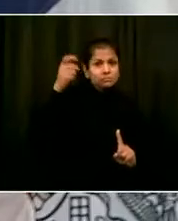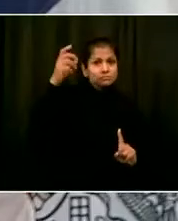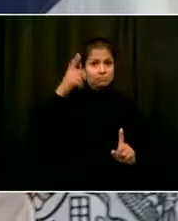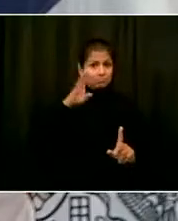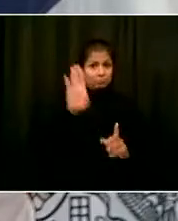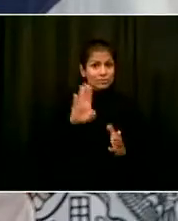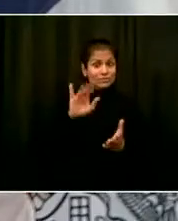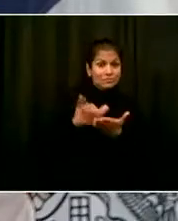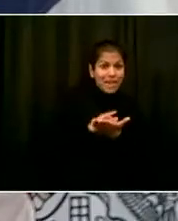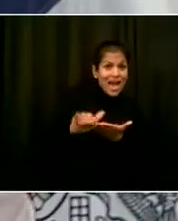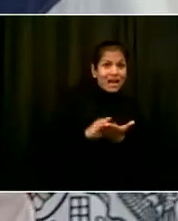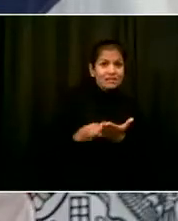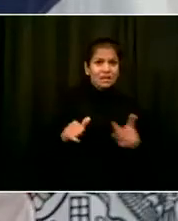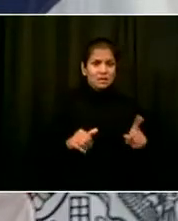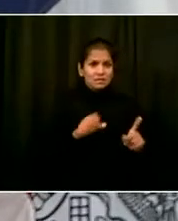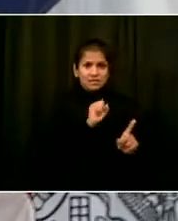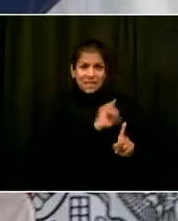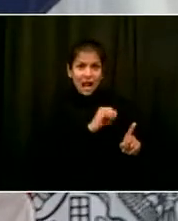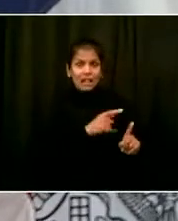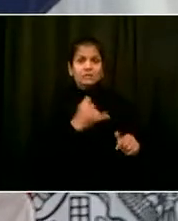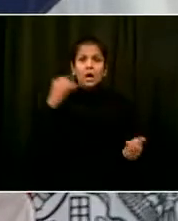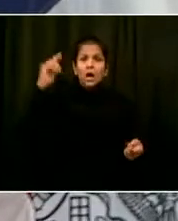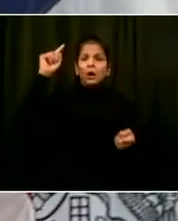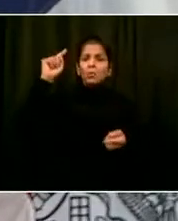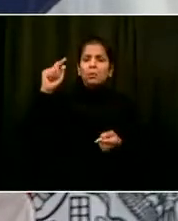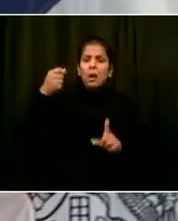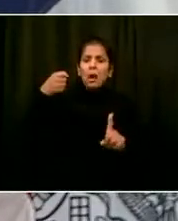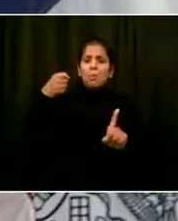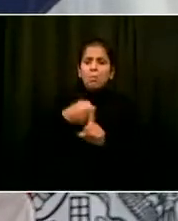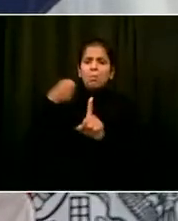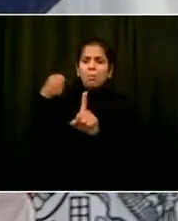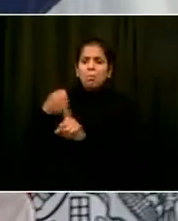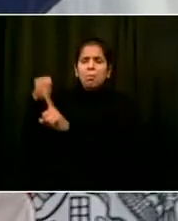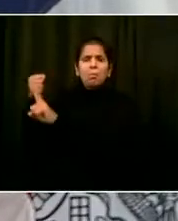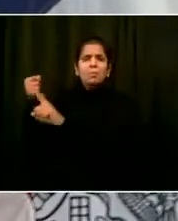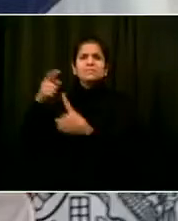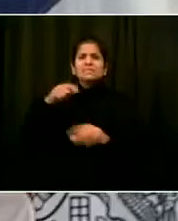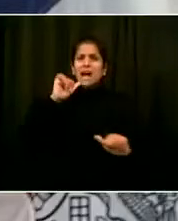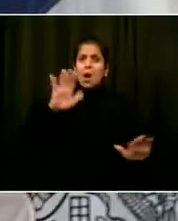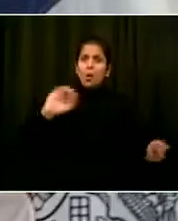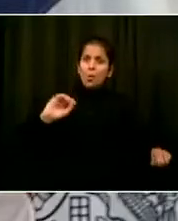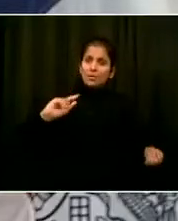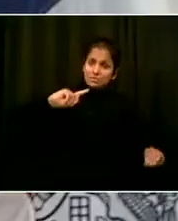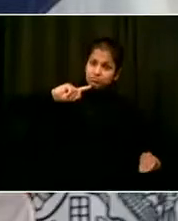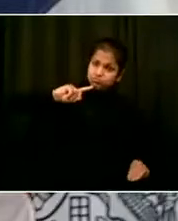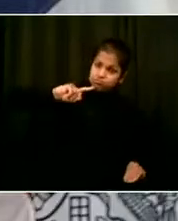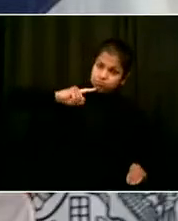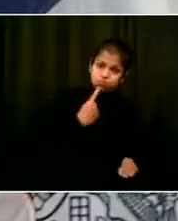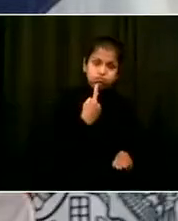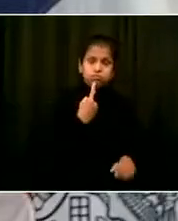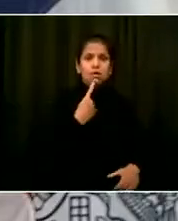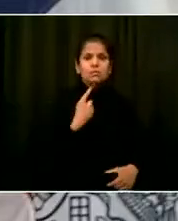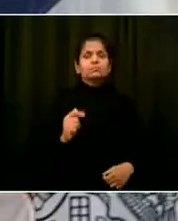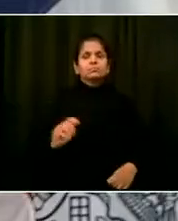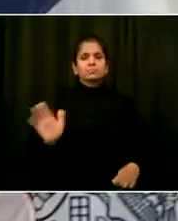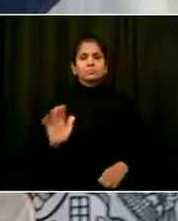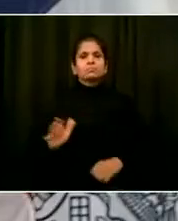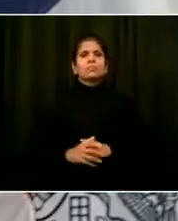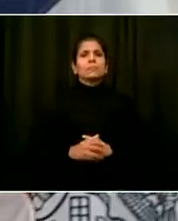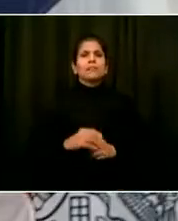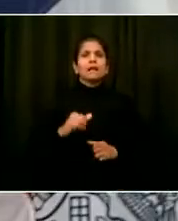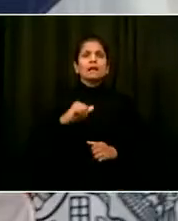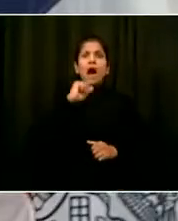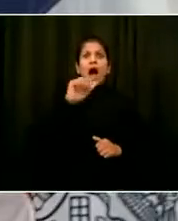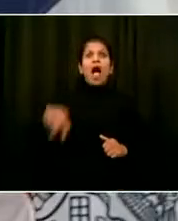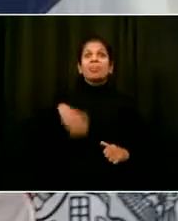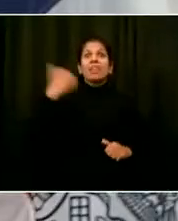sites not the kind of dramatic numbers that you've seen in other parts of the country associated with individual sites